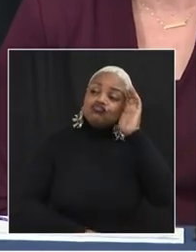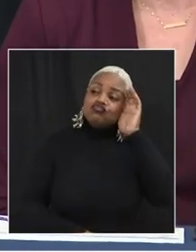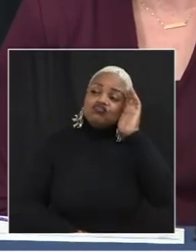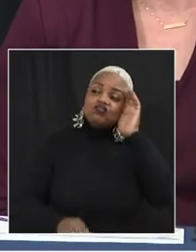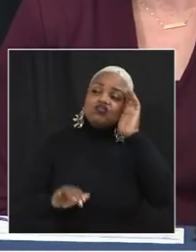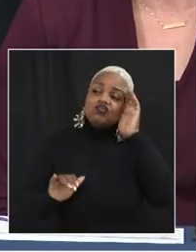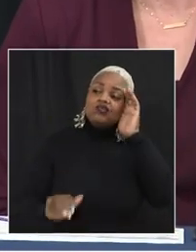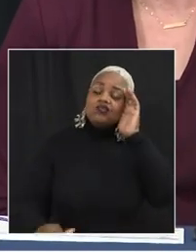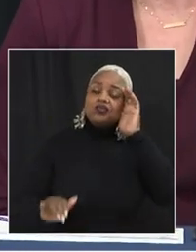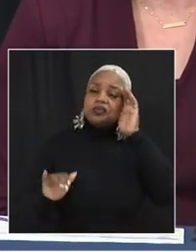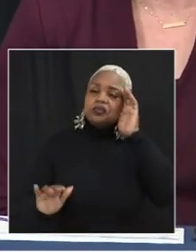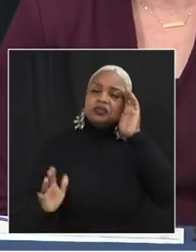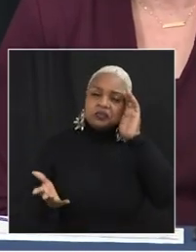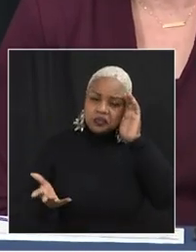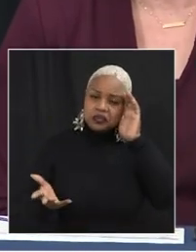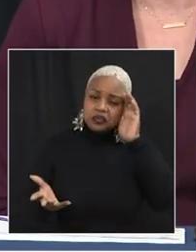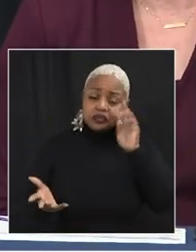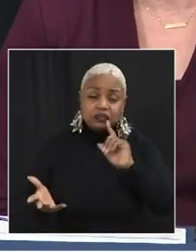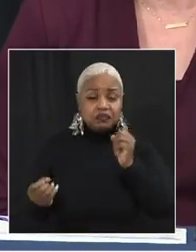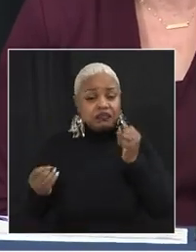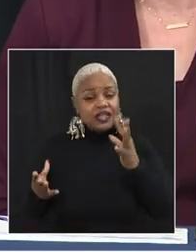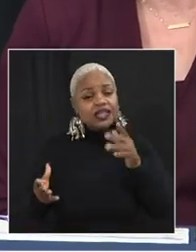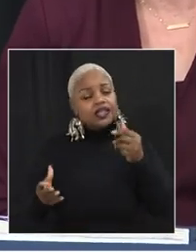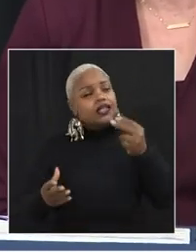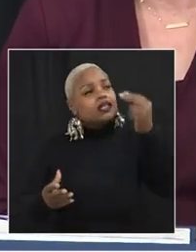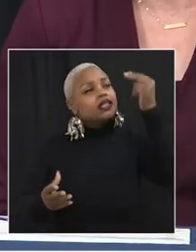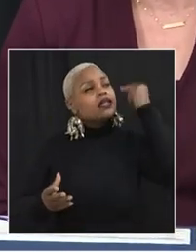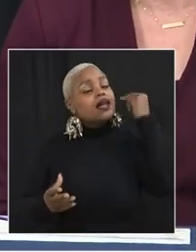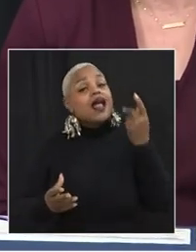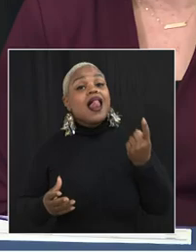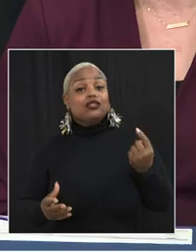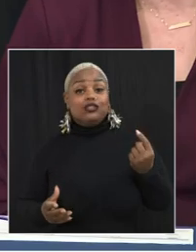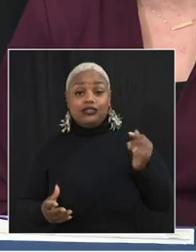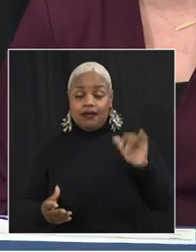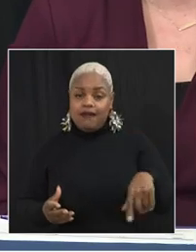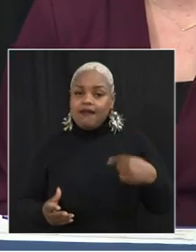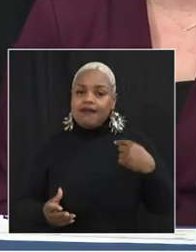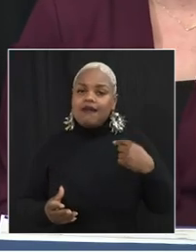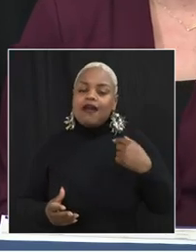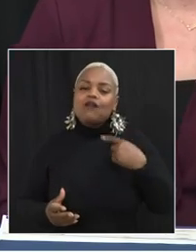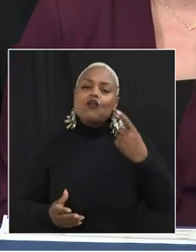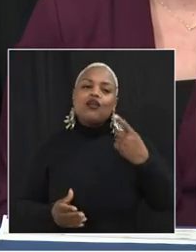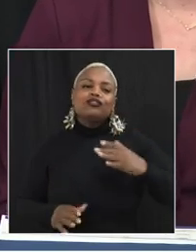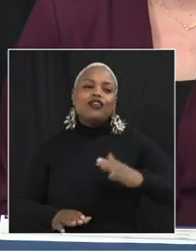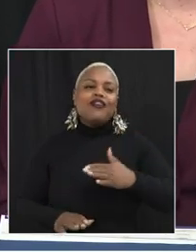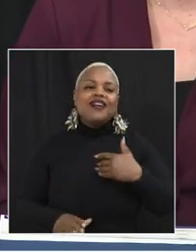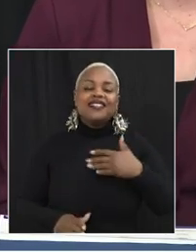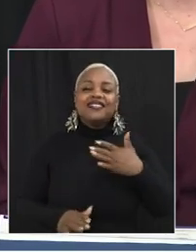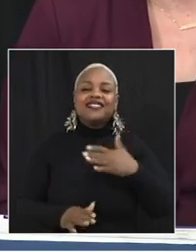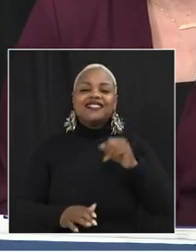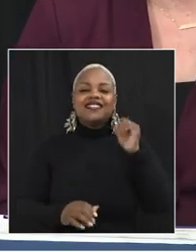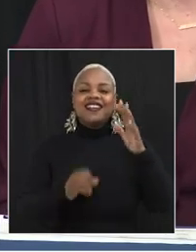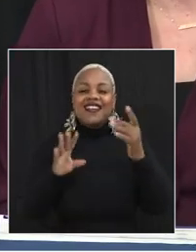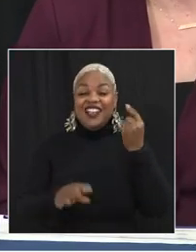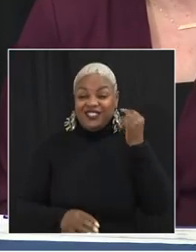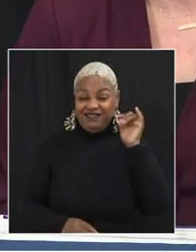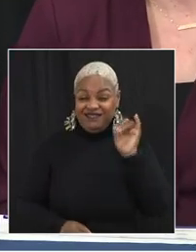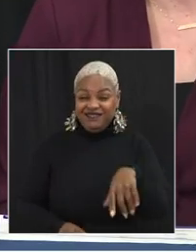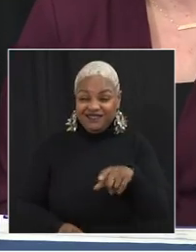may recall last year I had a little songbird in me, and so this morning I was like, is the